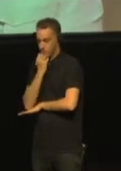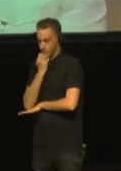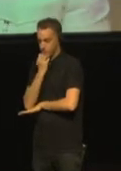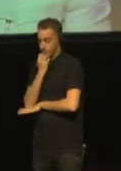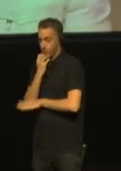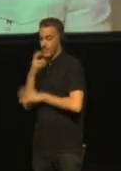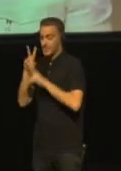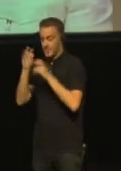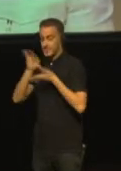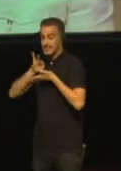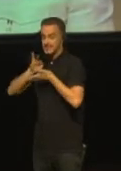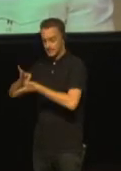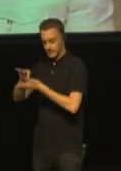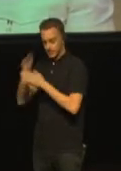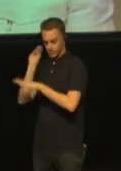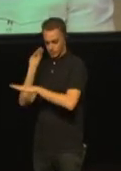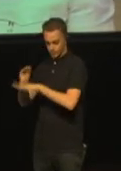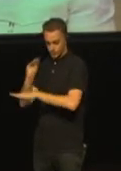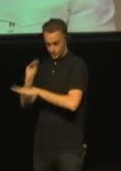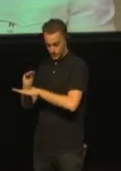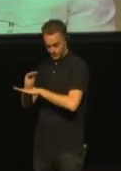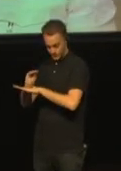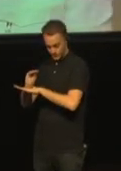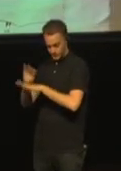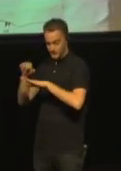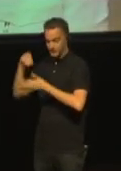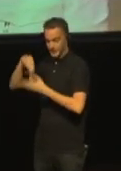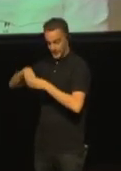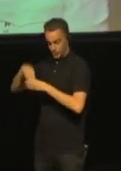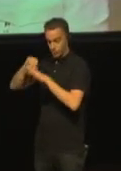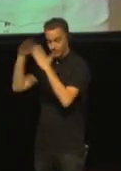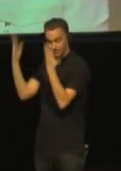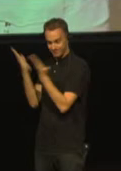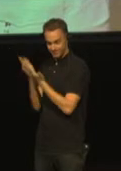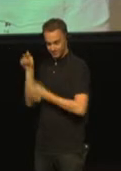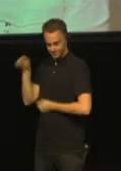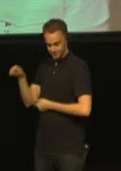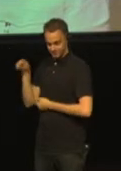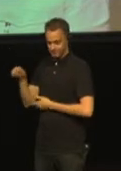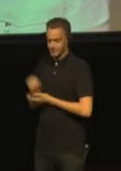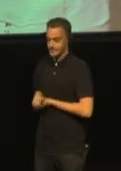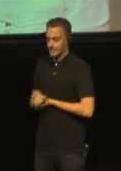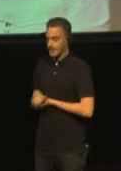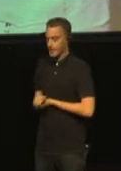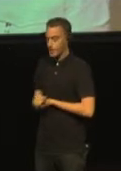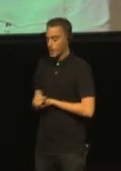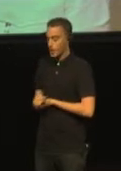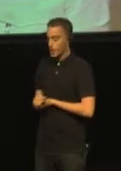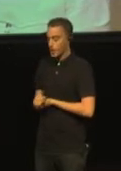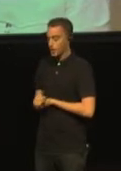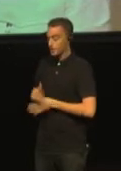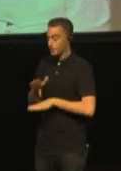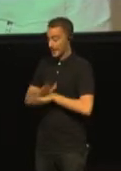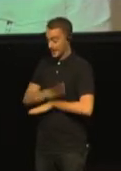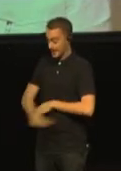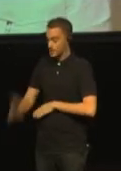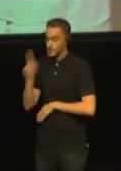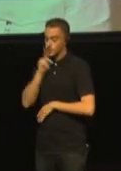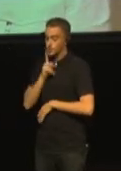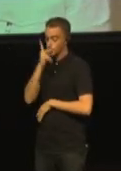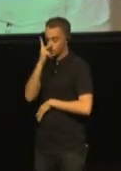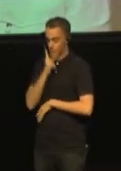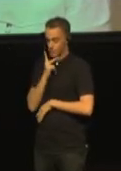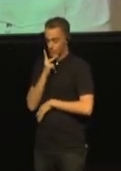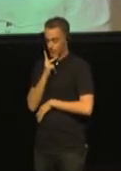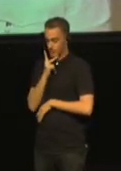There is an inconsistent educational option for deafblind children and adults across the majority of Europe,